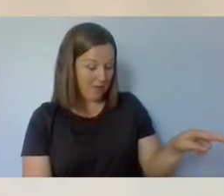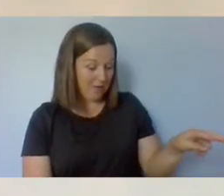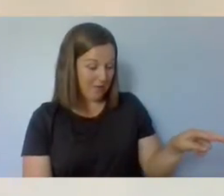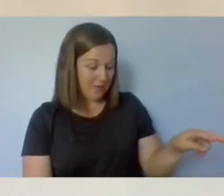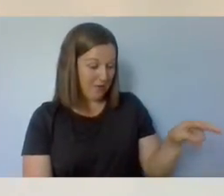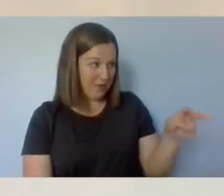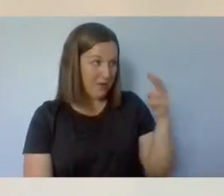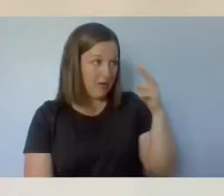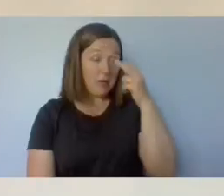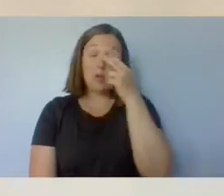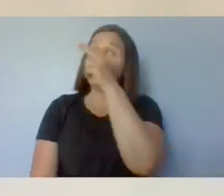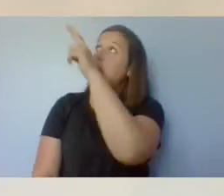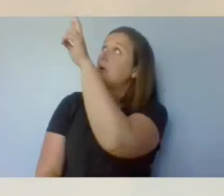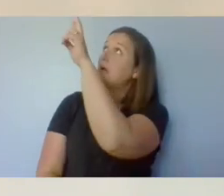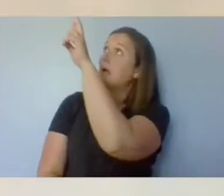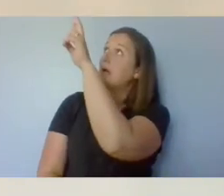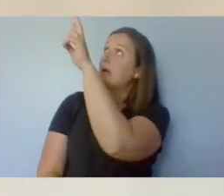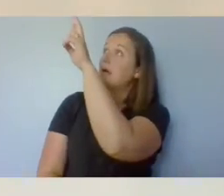back up to the sky.